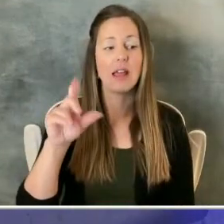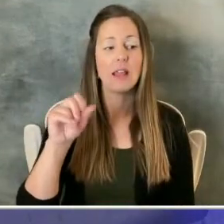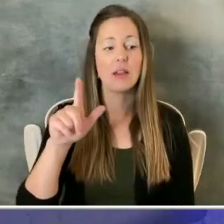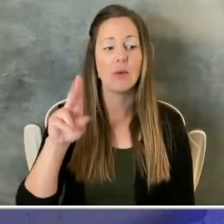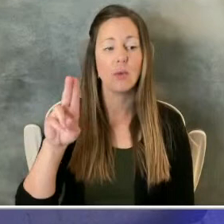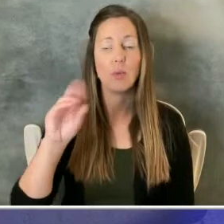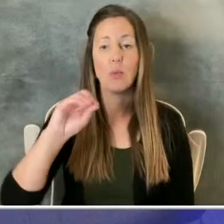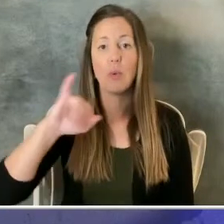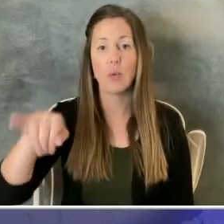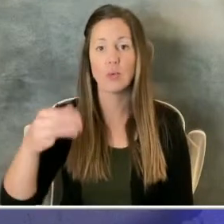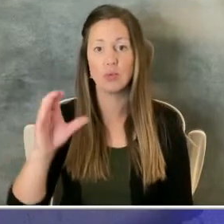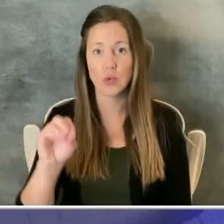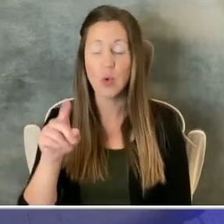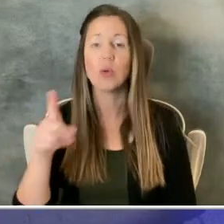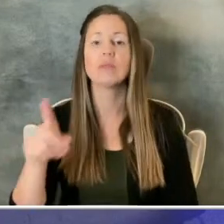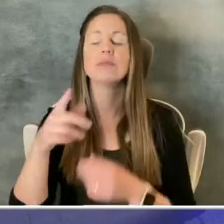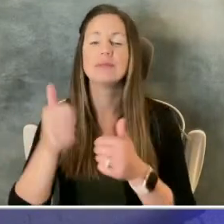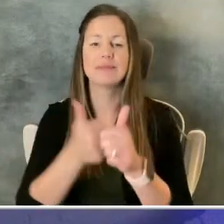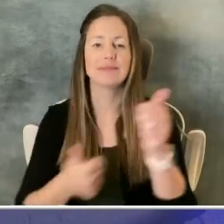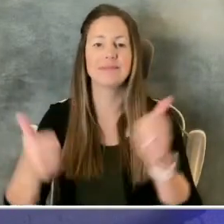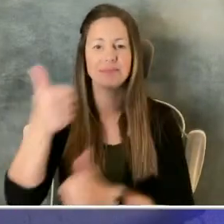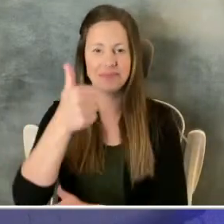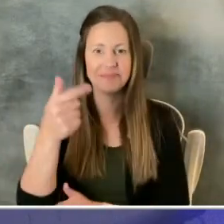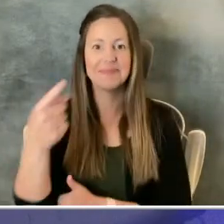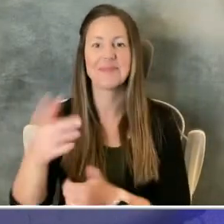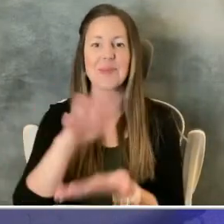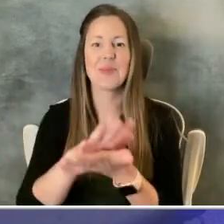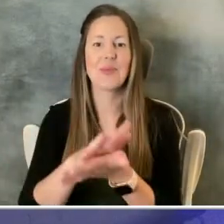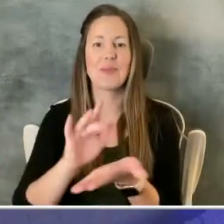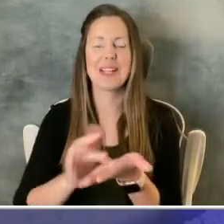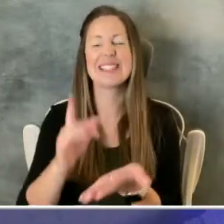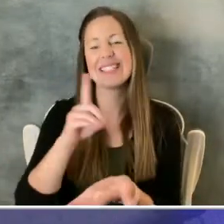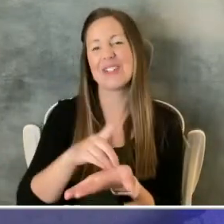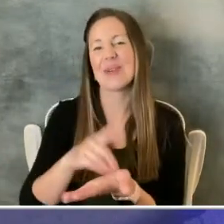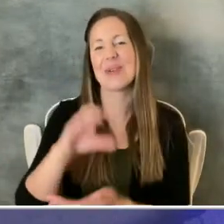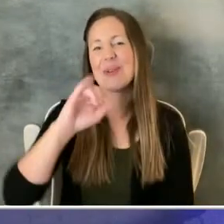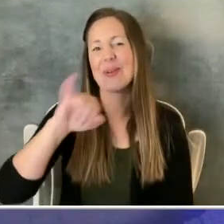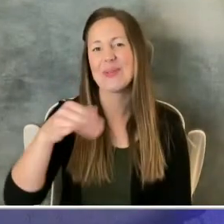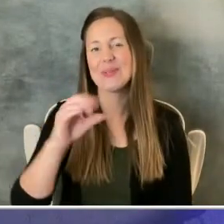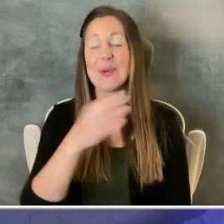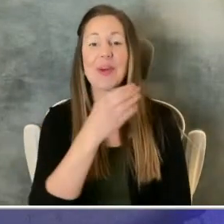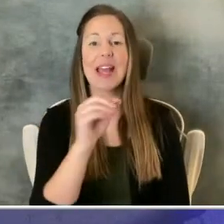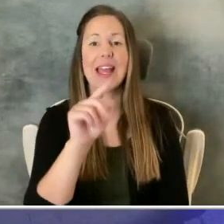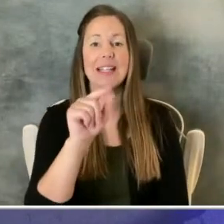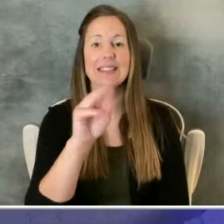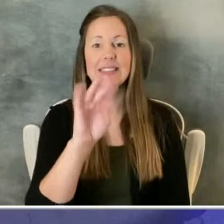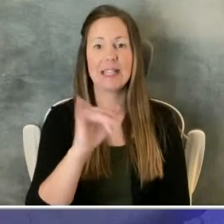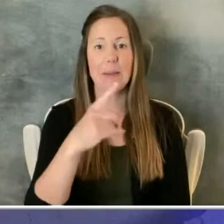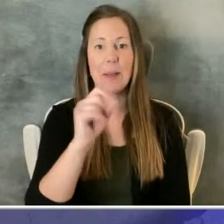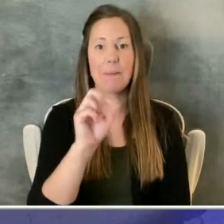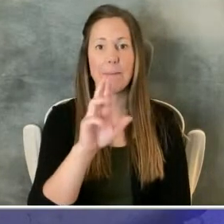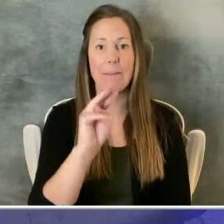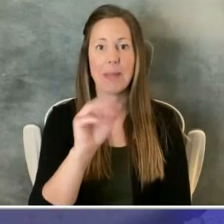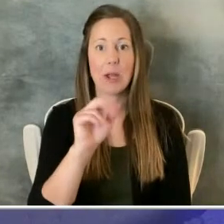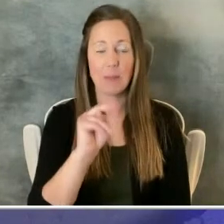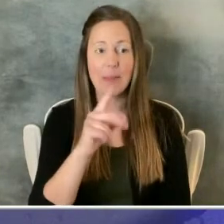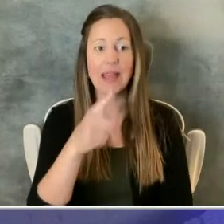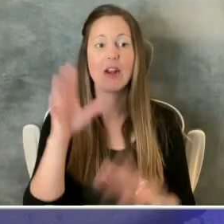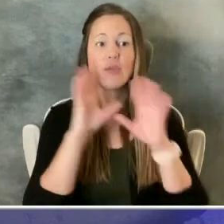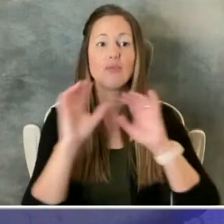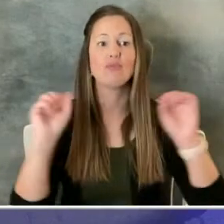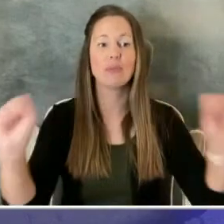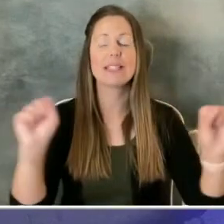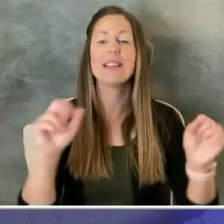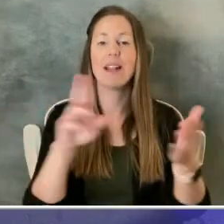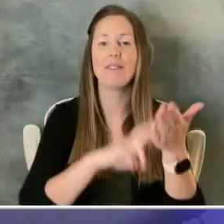of Medicine. I'll call him Dr. Ojo. And Tammy Peterman, President of the Kansas City Division of the University of Kansas Health System.